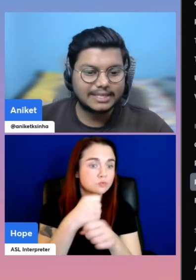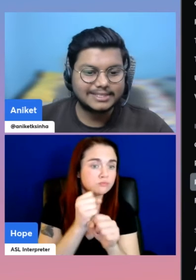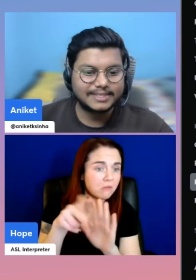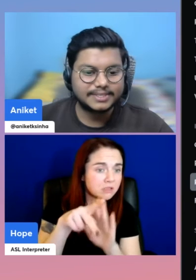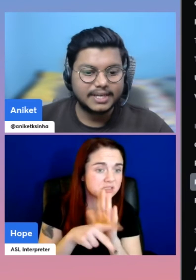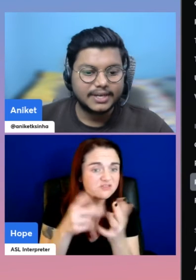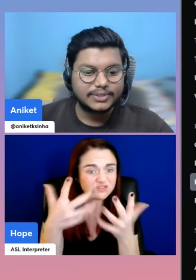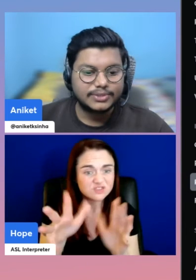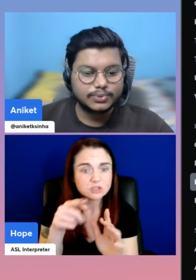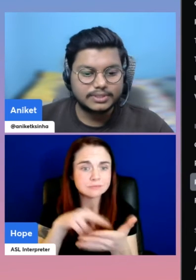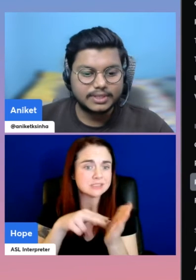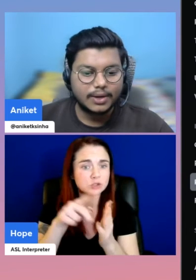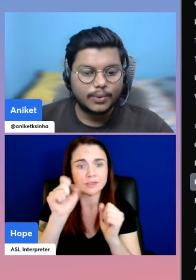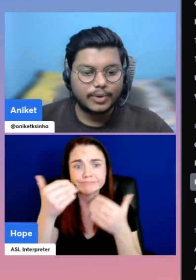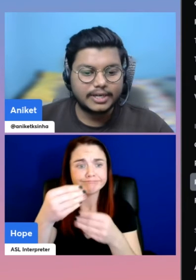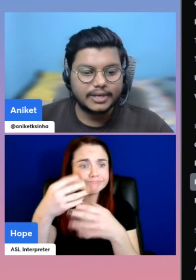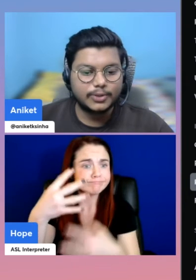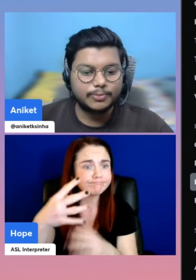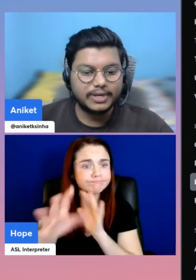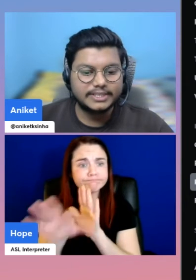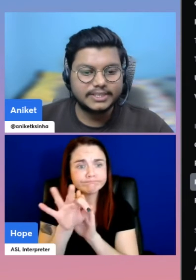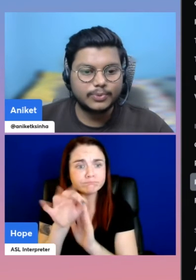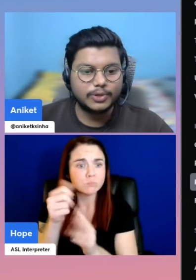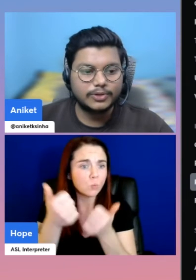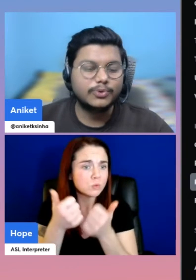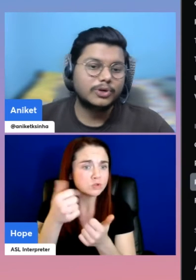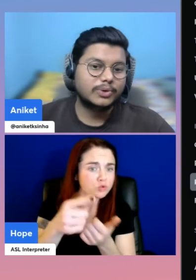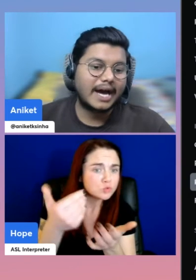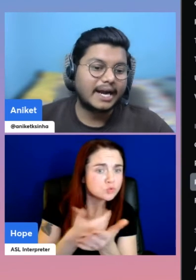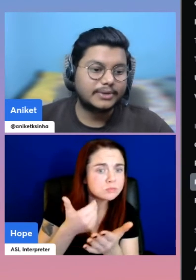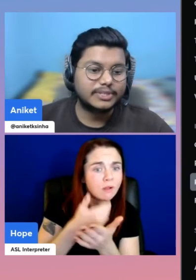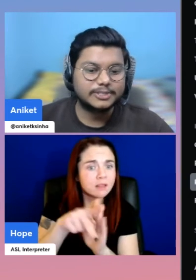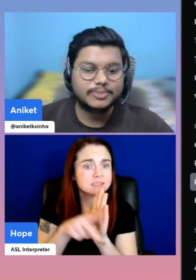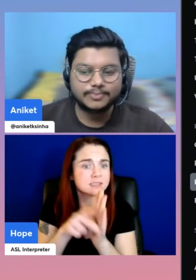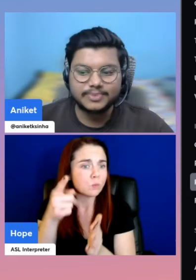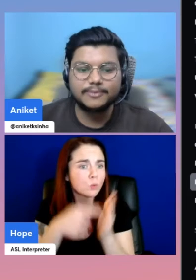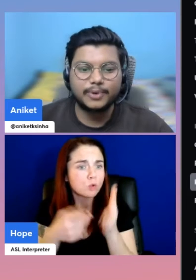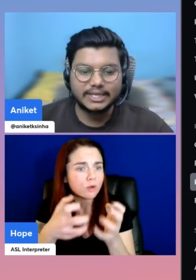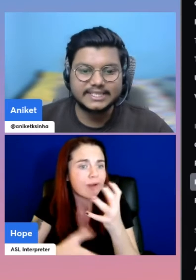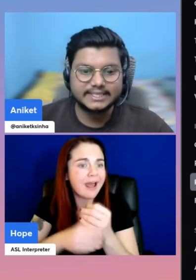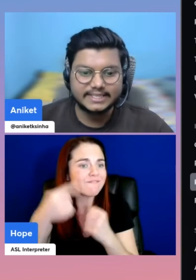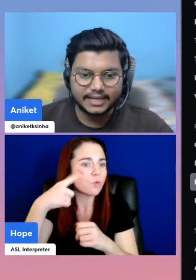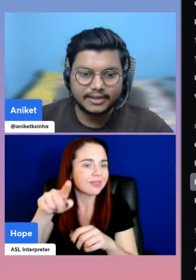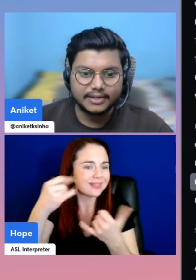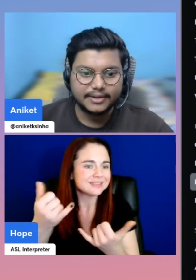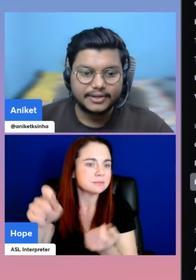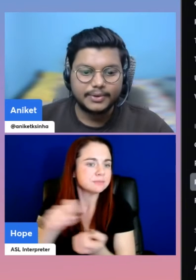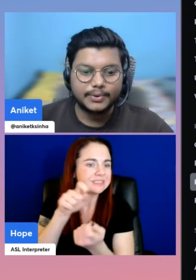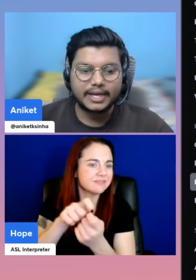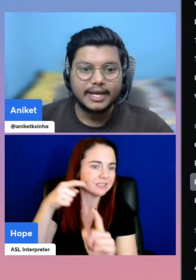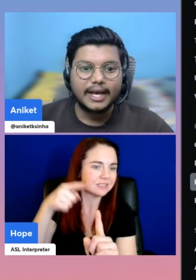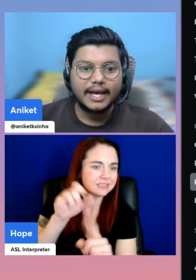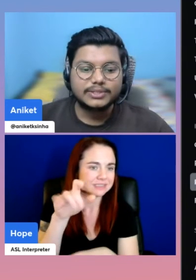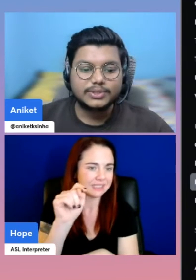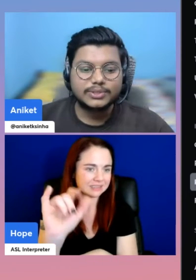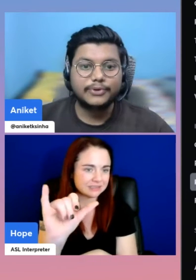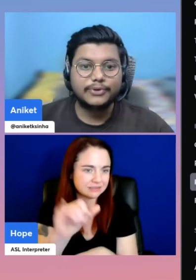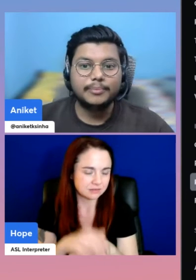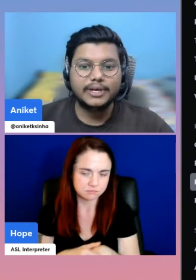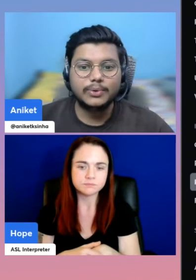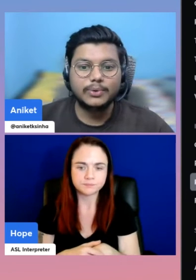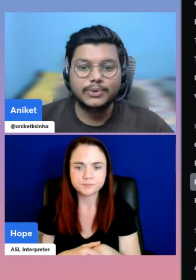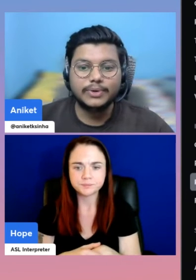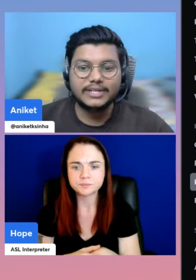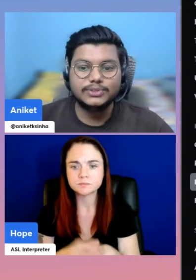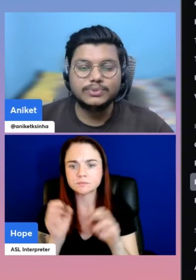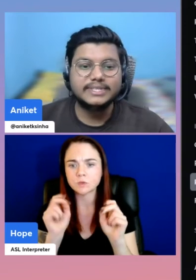you can just choose what new policy you want to add to the specific policy set. Okay, so from